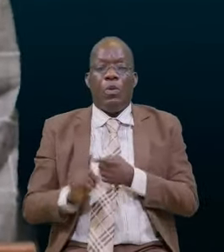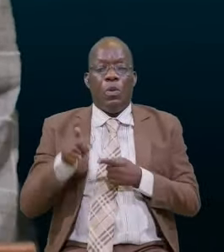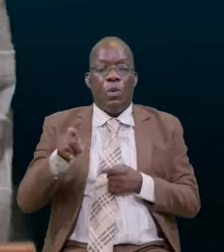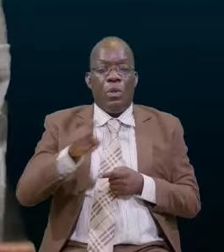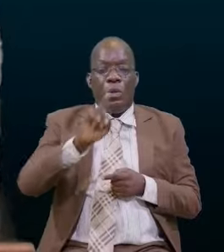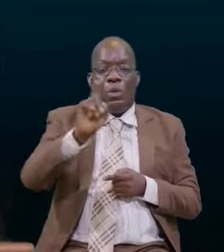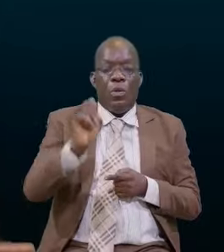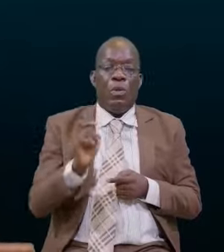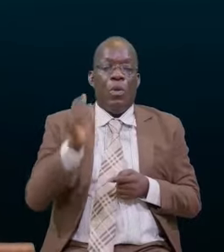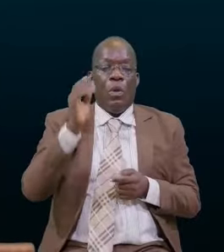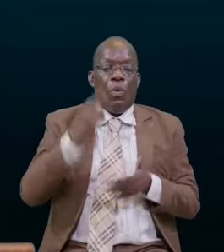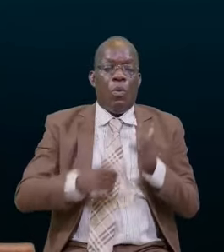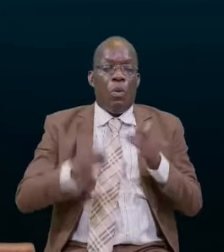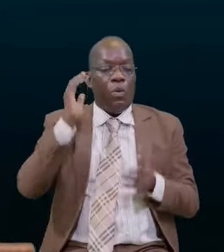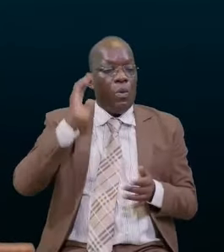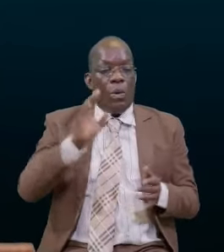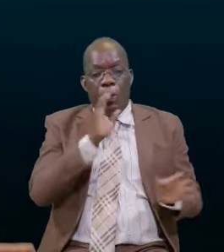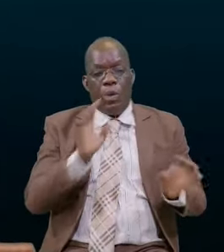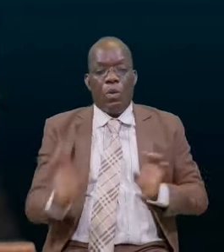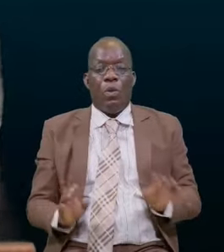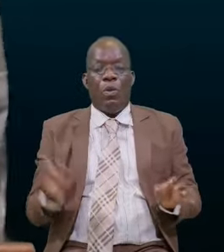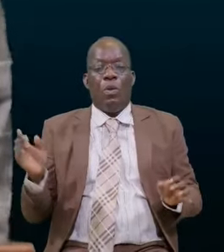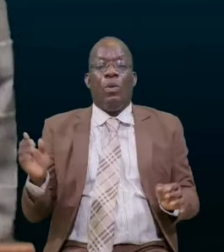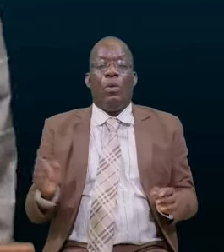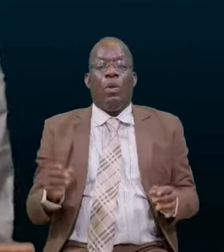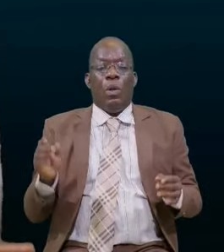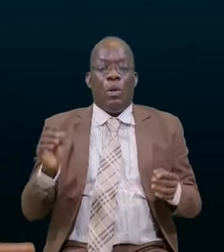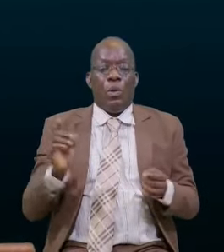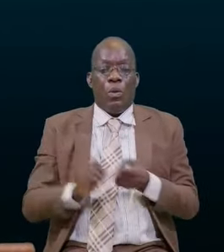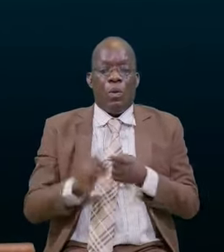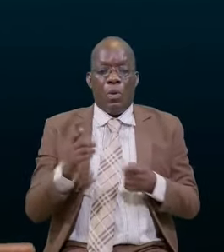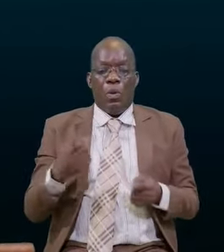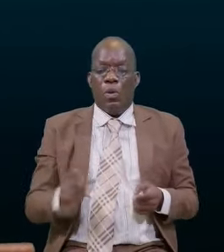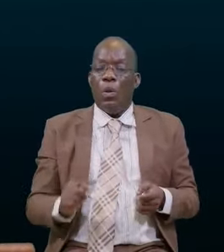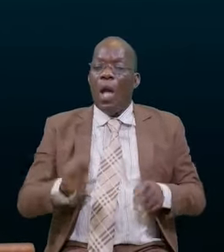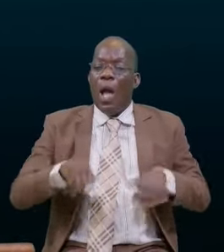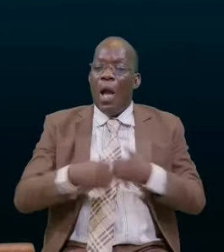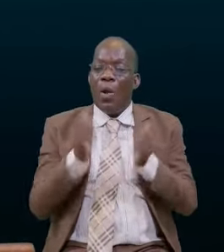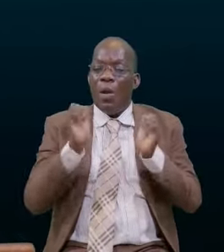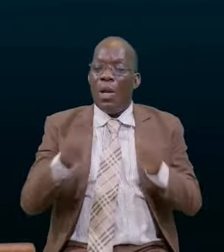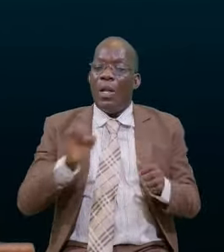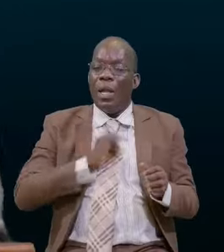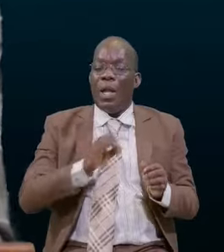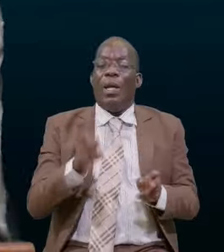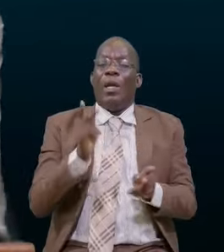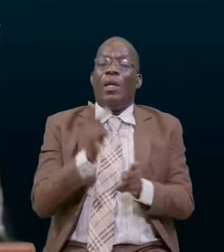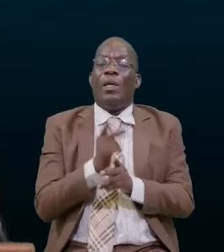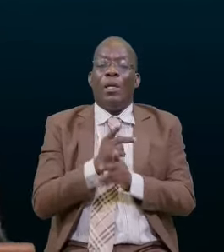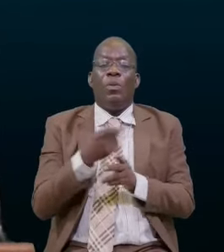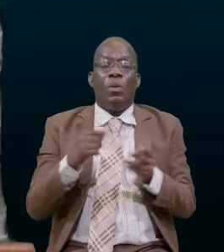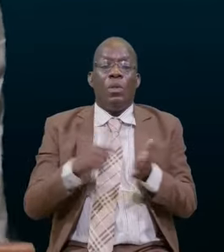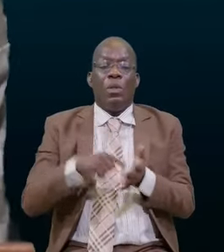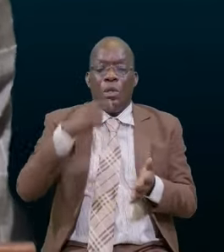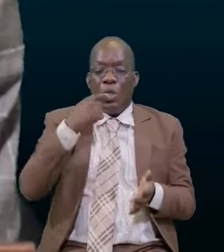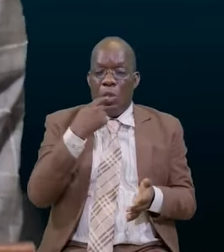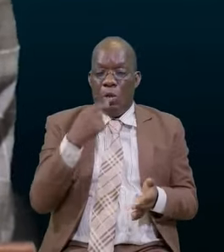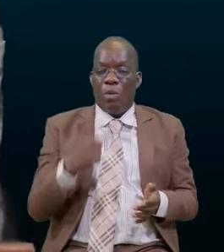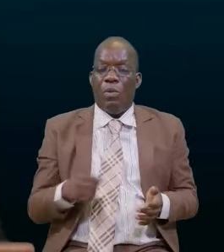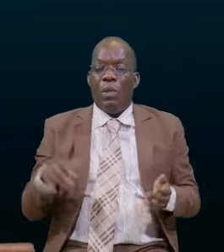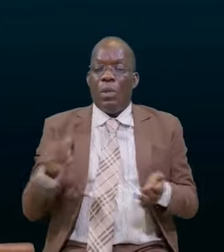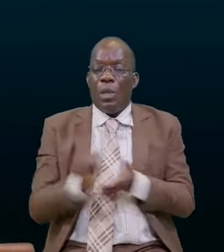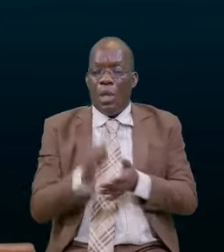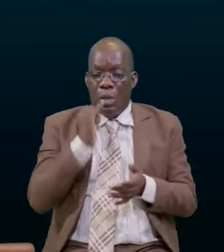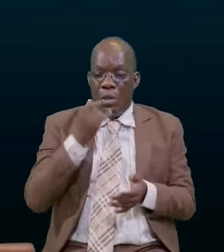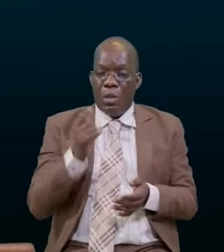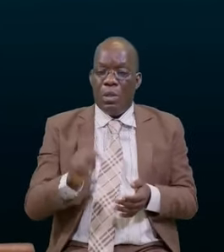able to make this tongue to be T how can I make use of this tongue in the right way that is the question and then the